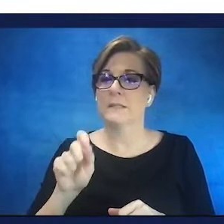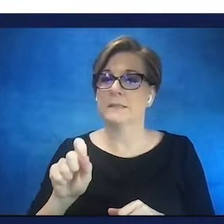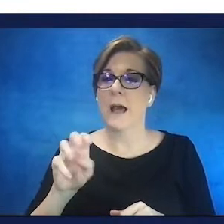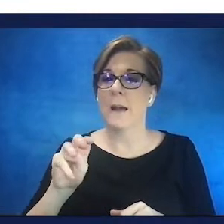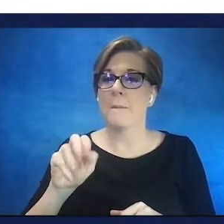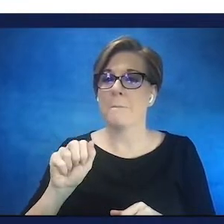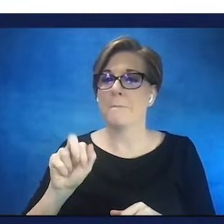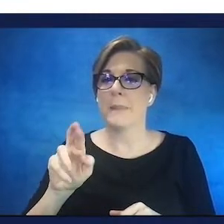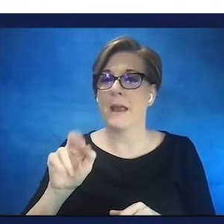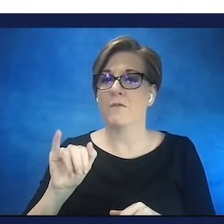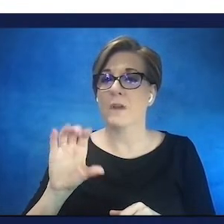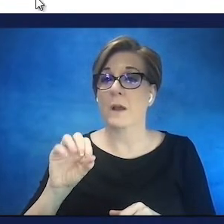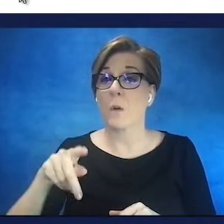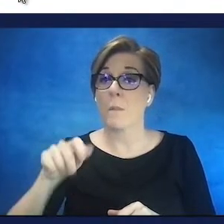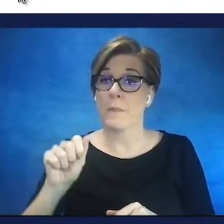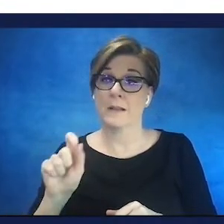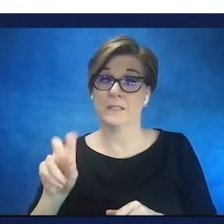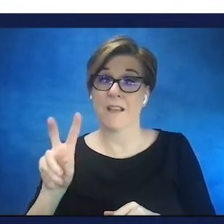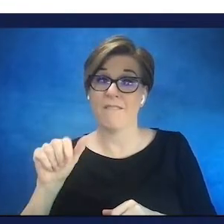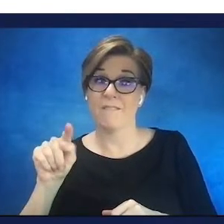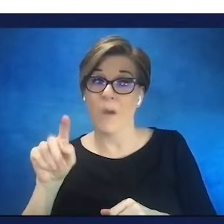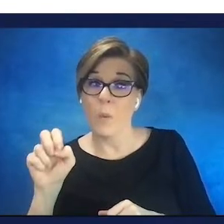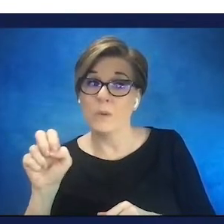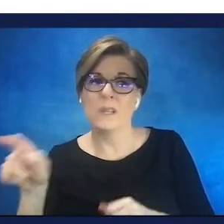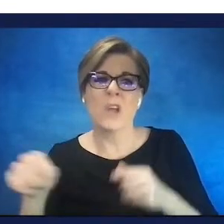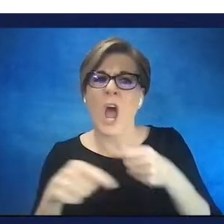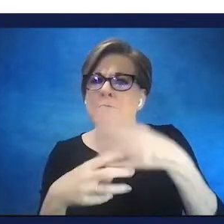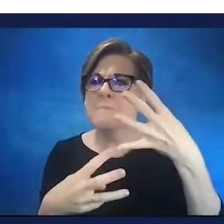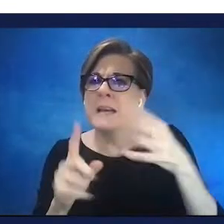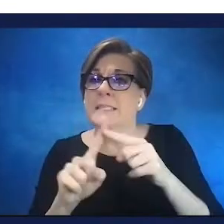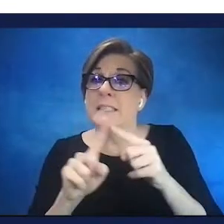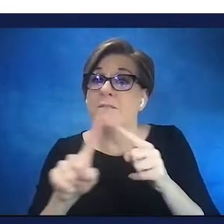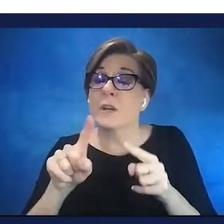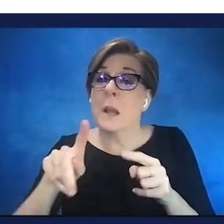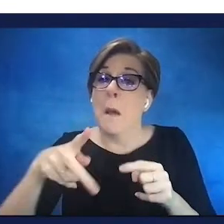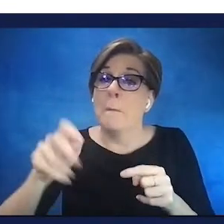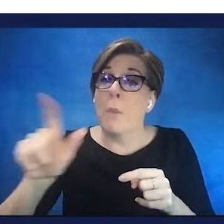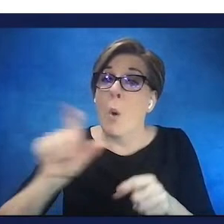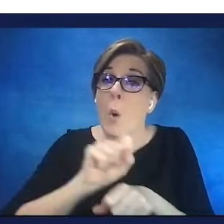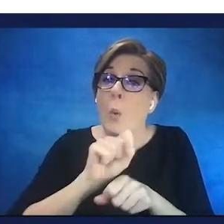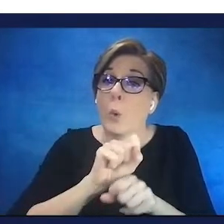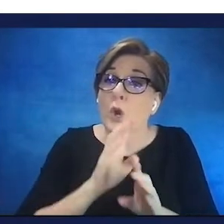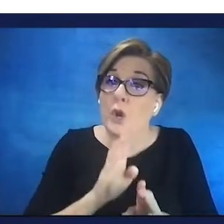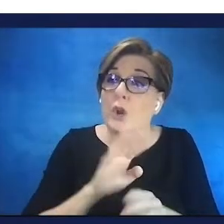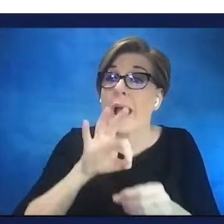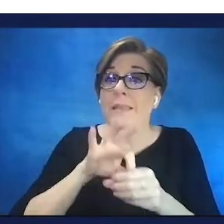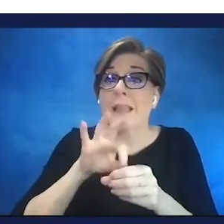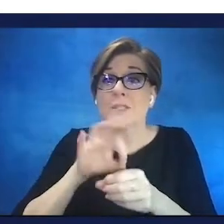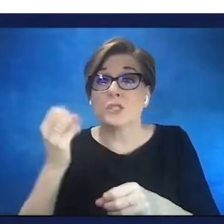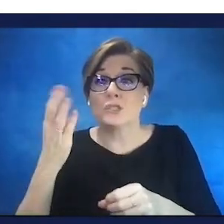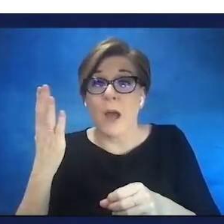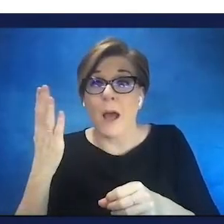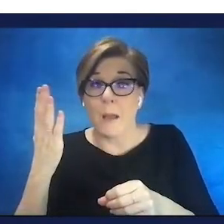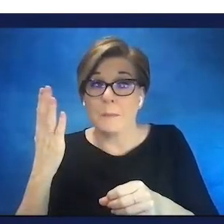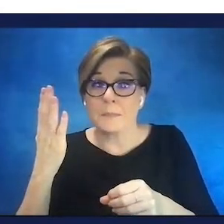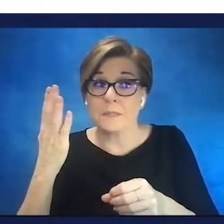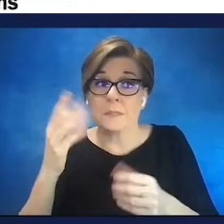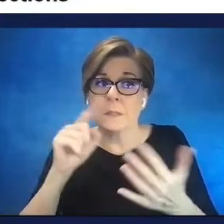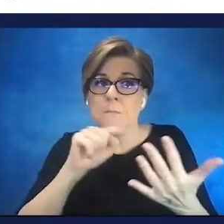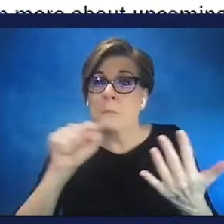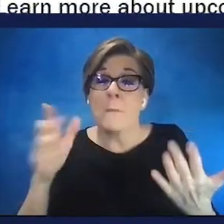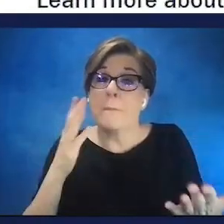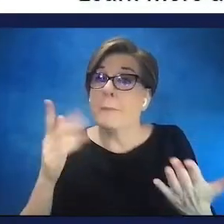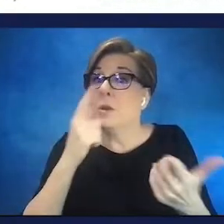getinvolved.maricopa.vote. Once there, you can view poll worker opportunities or other election job openings. Let's say